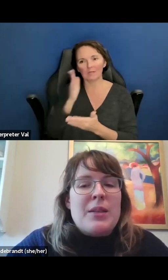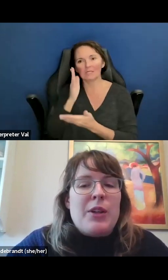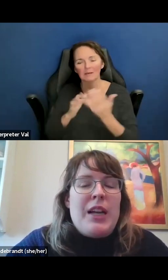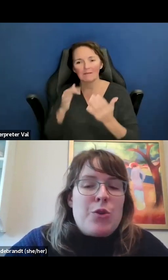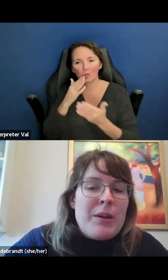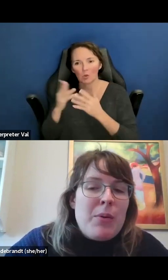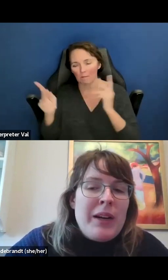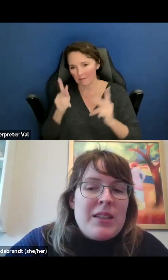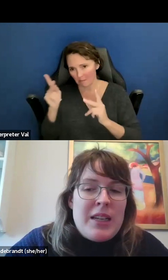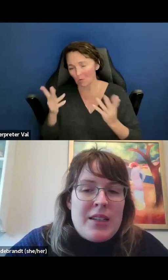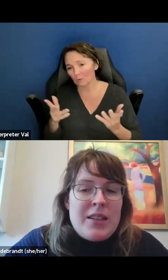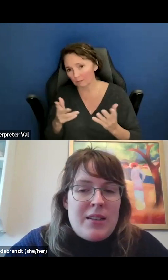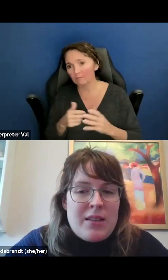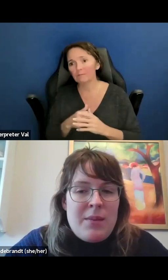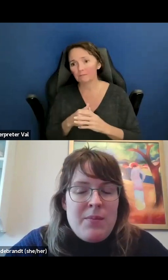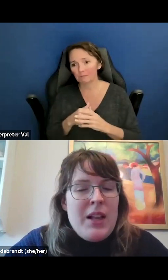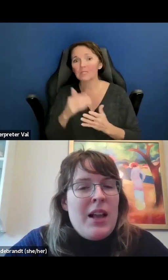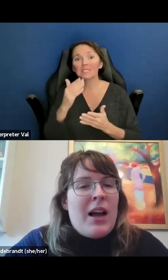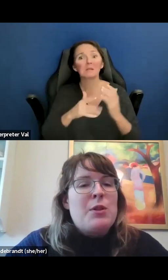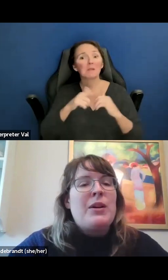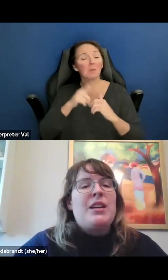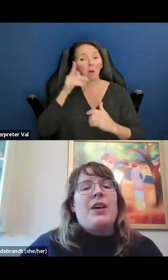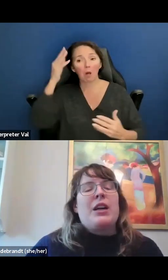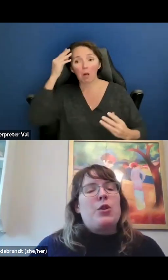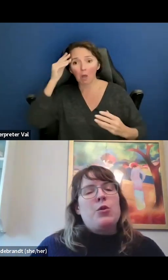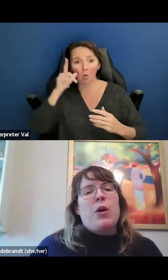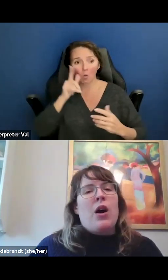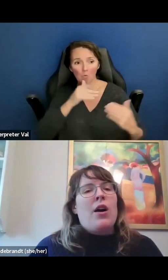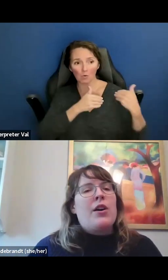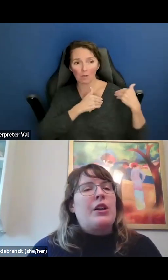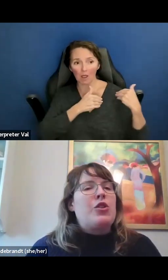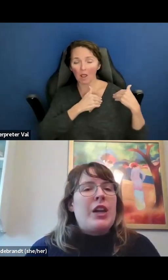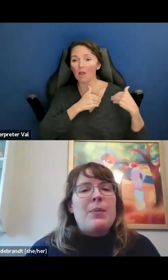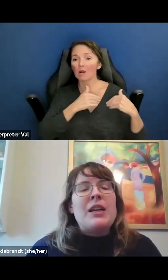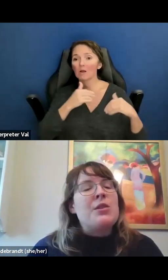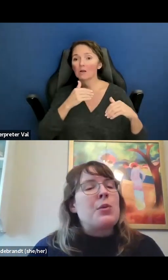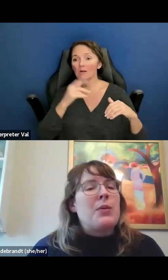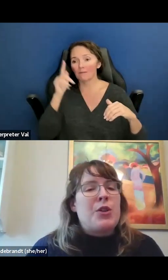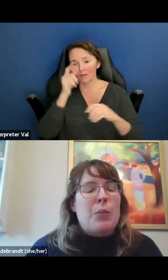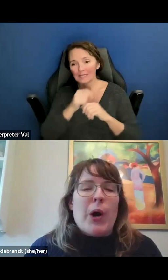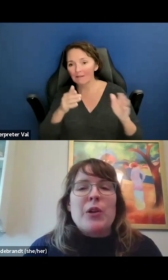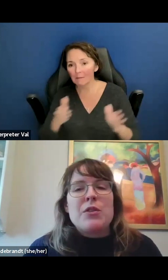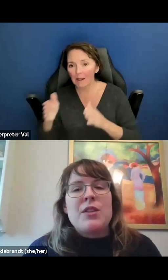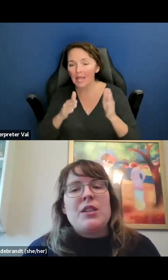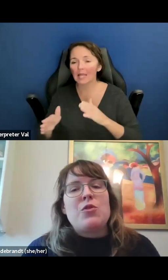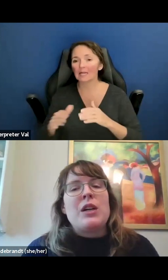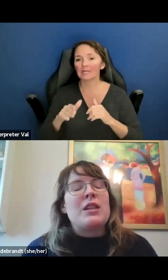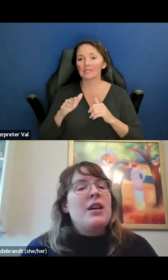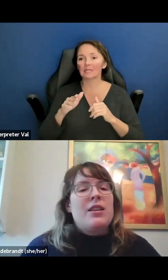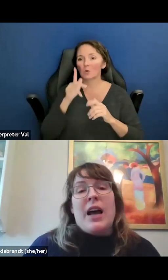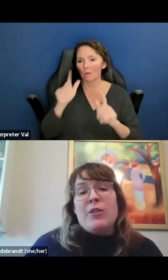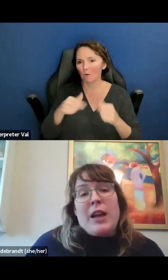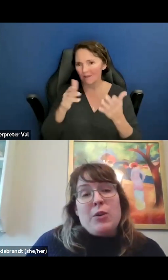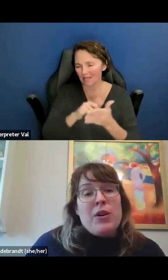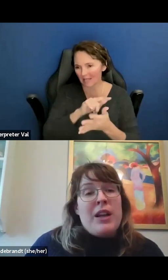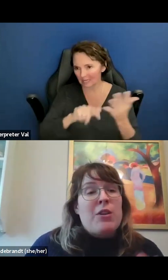your possible entry points into the system. So identifying who are your champions or potential partners in the district.